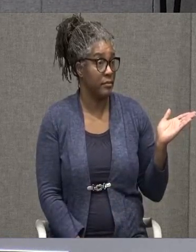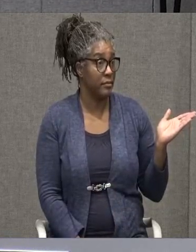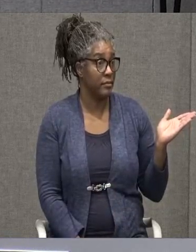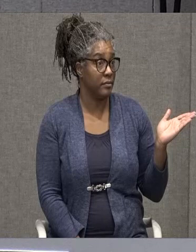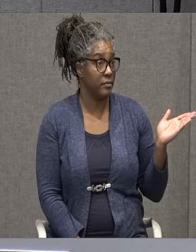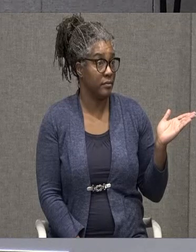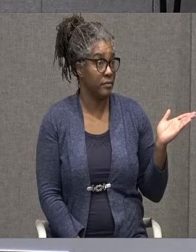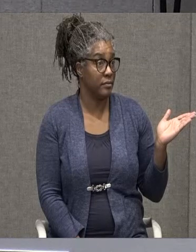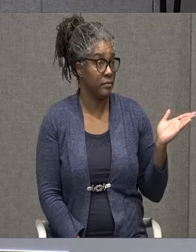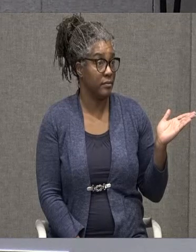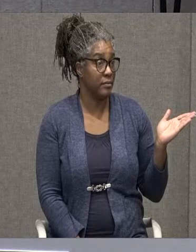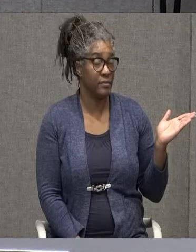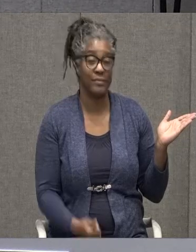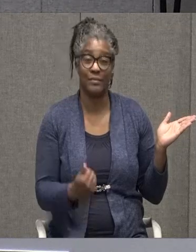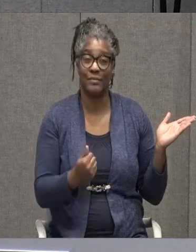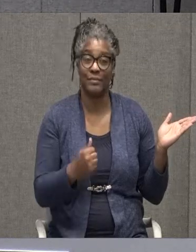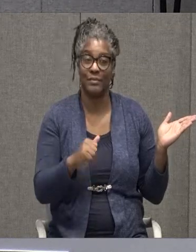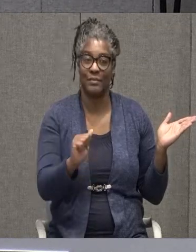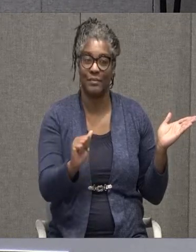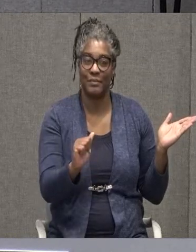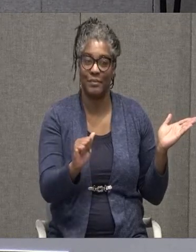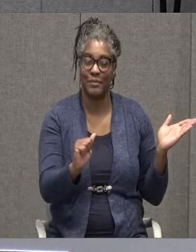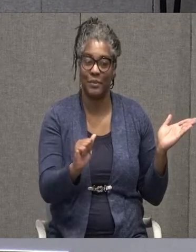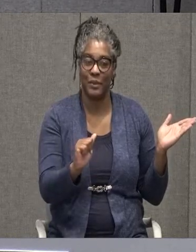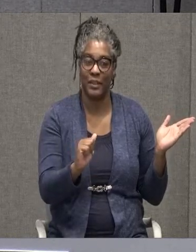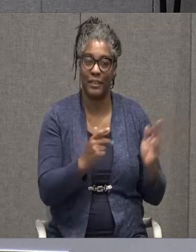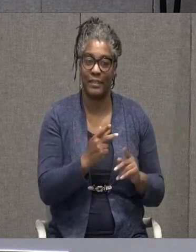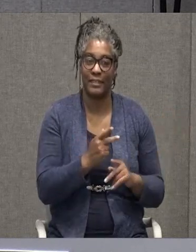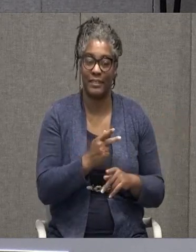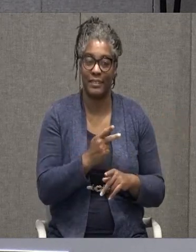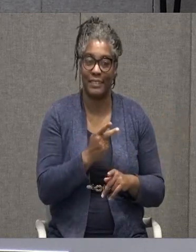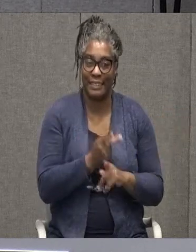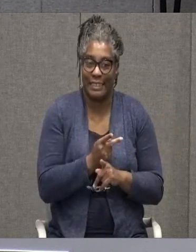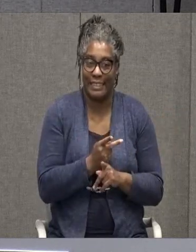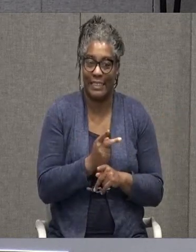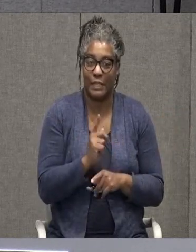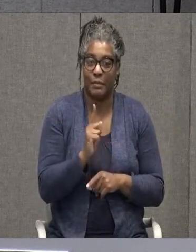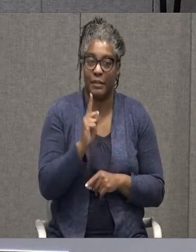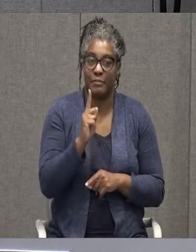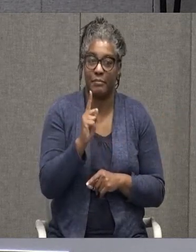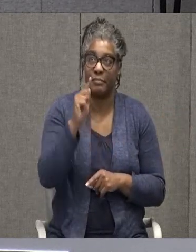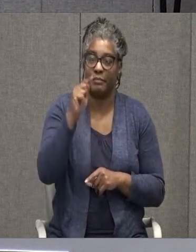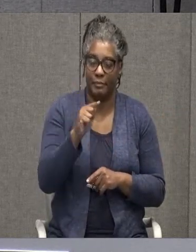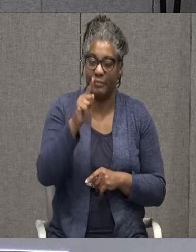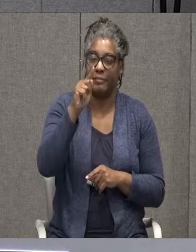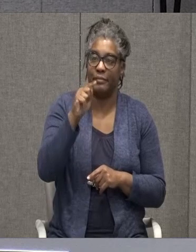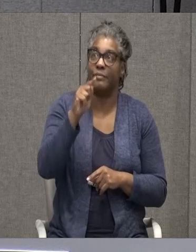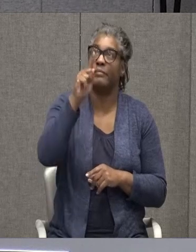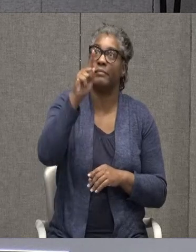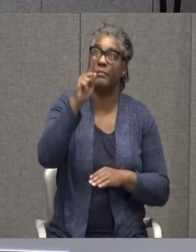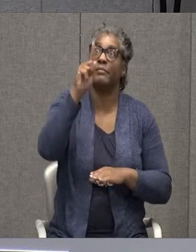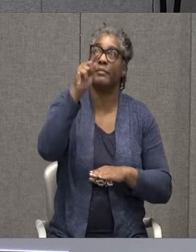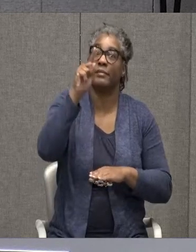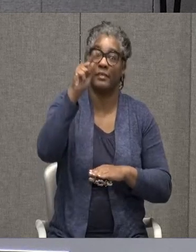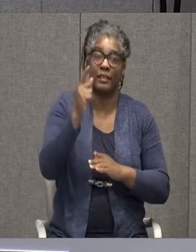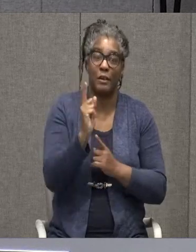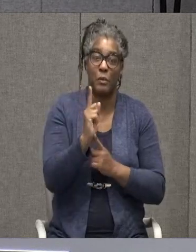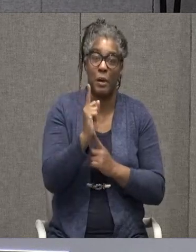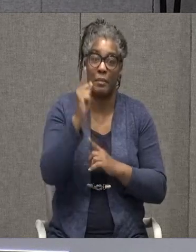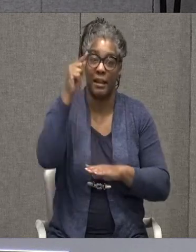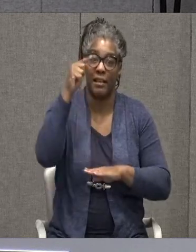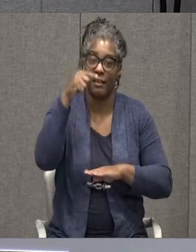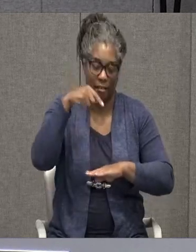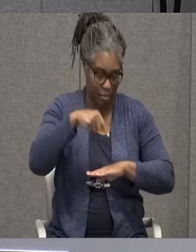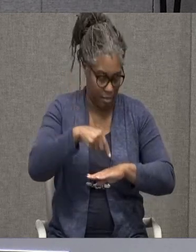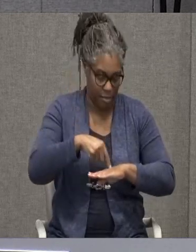And we're gonna try keeping that balloon up for 1 minute without it touching the ground. And we're gonna count to see